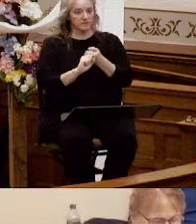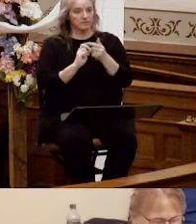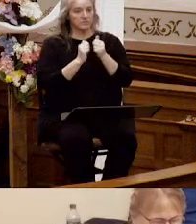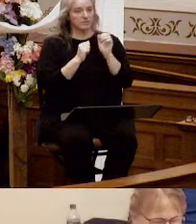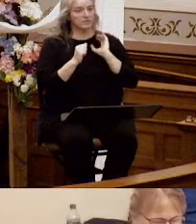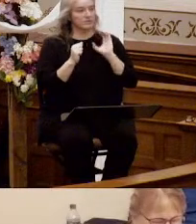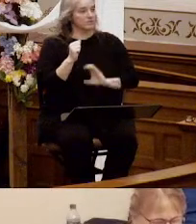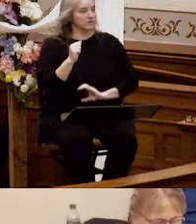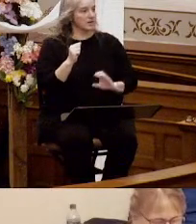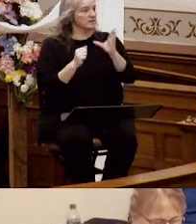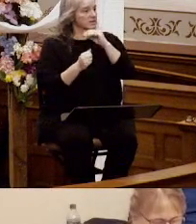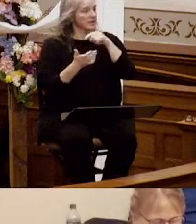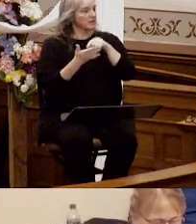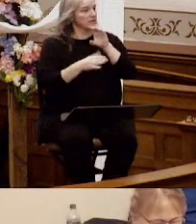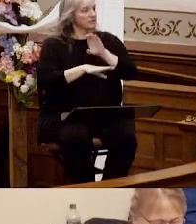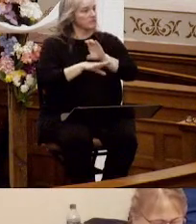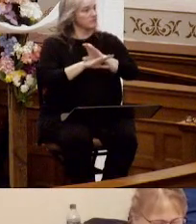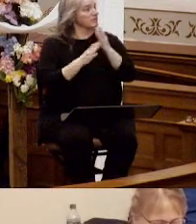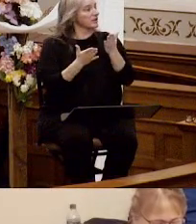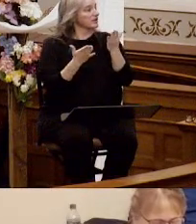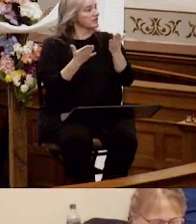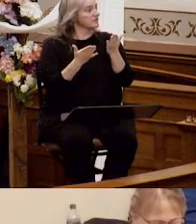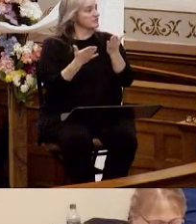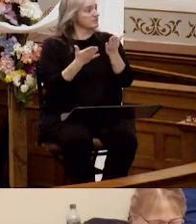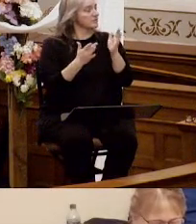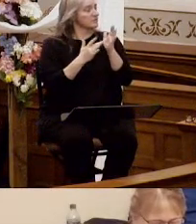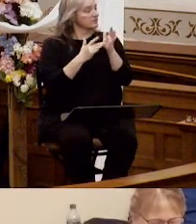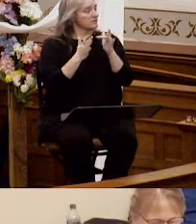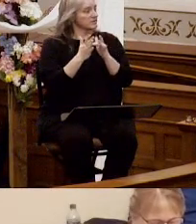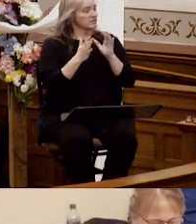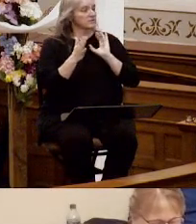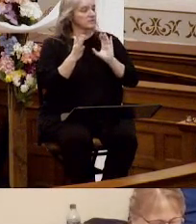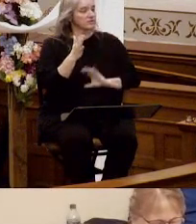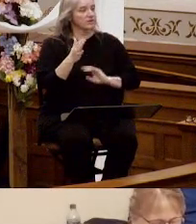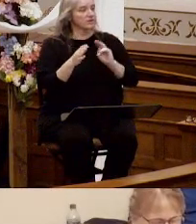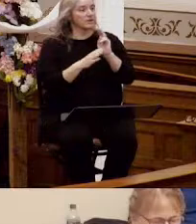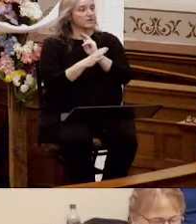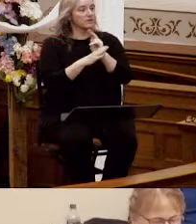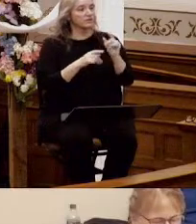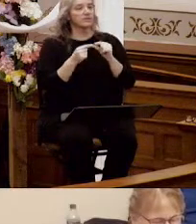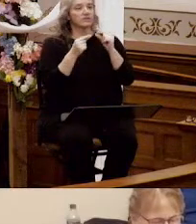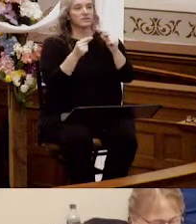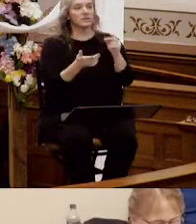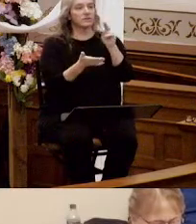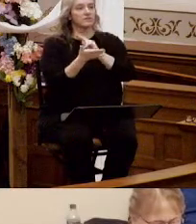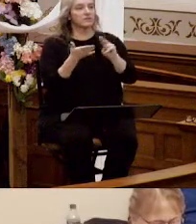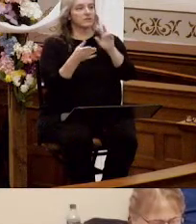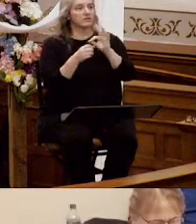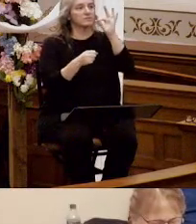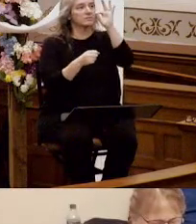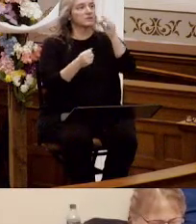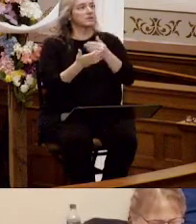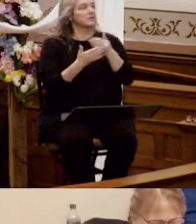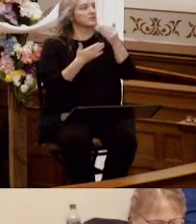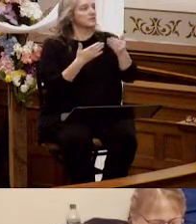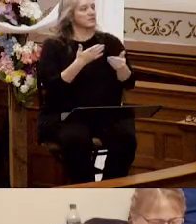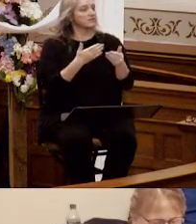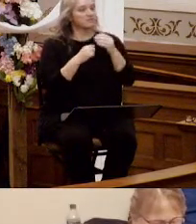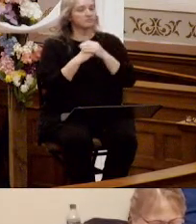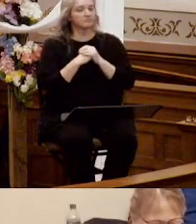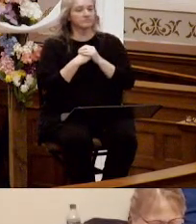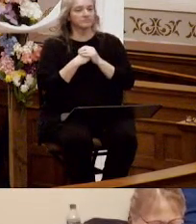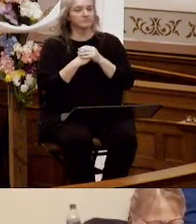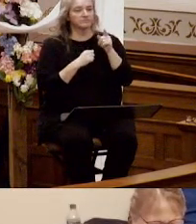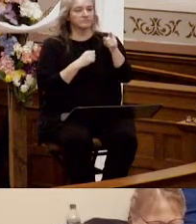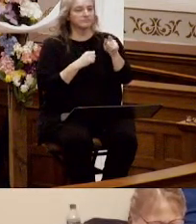church. They are here to serve Jesus the Christ using the gifts the Holy Spirit has given them. You